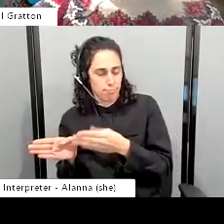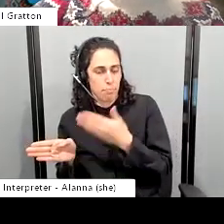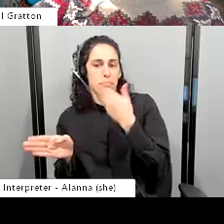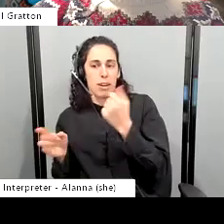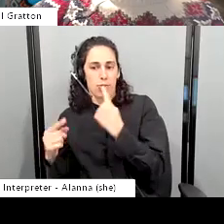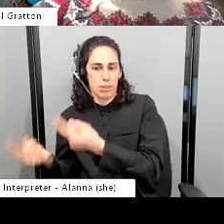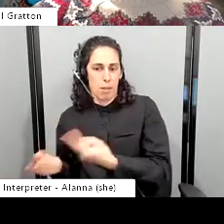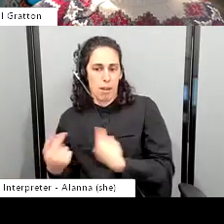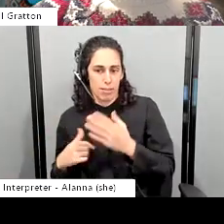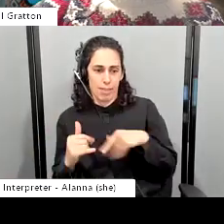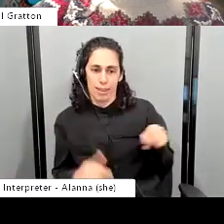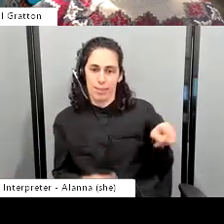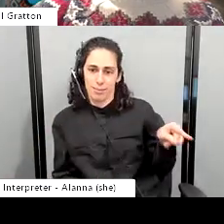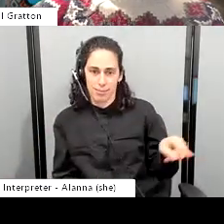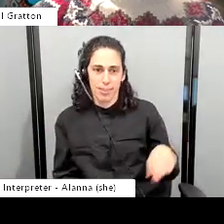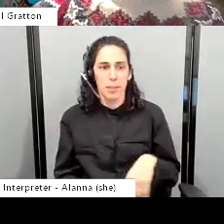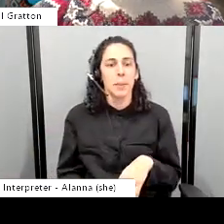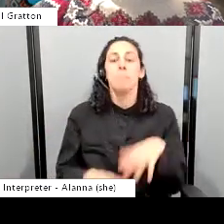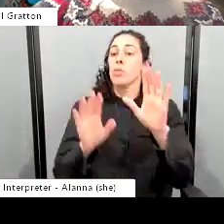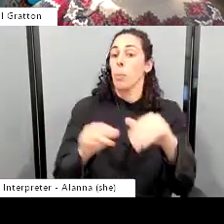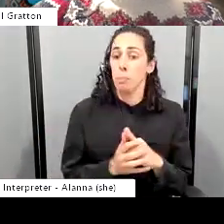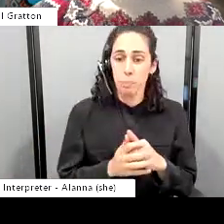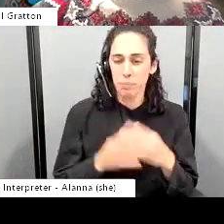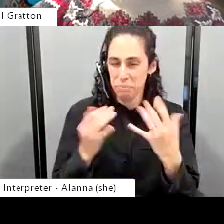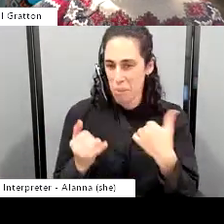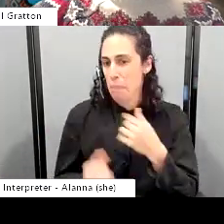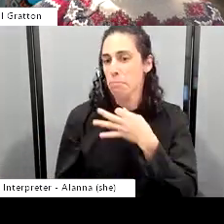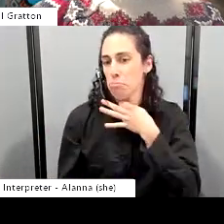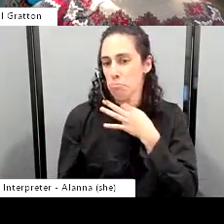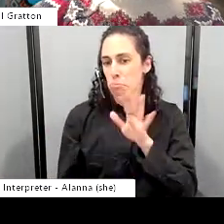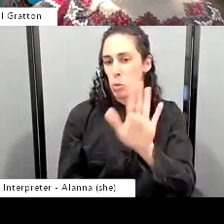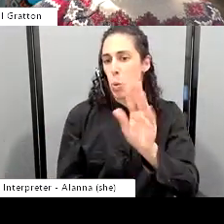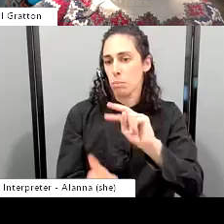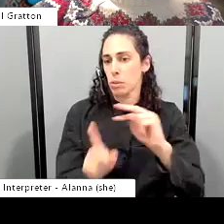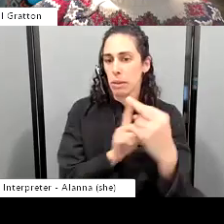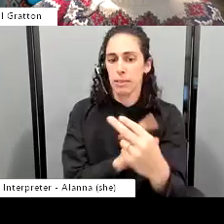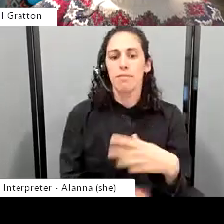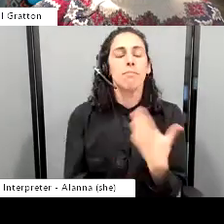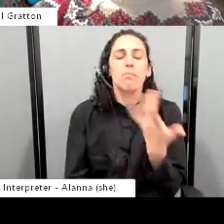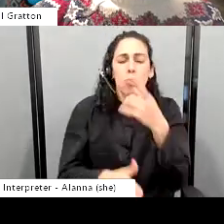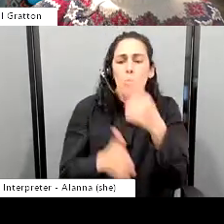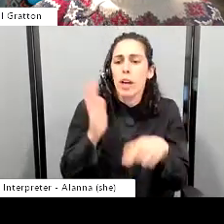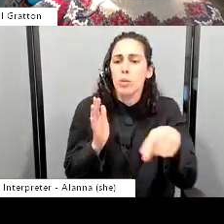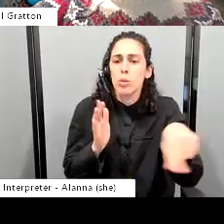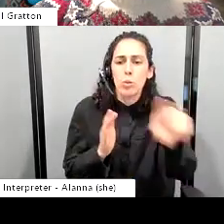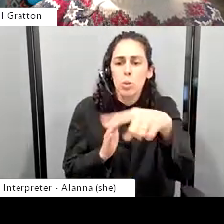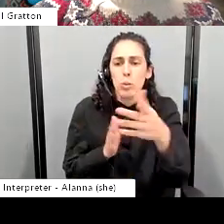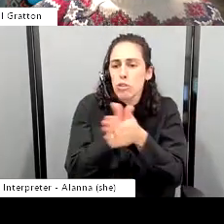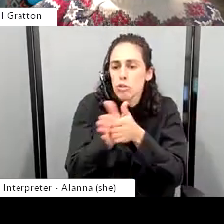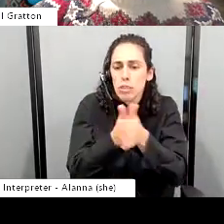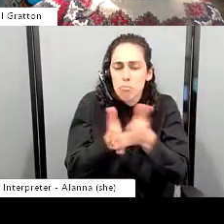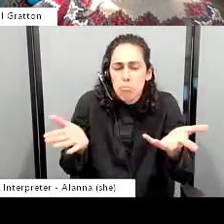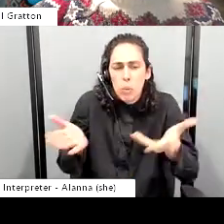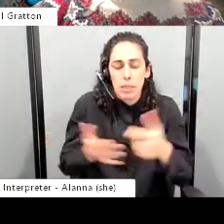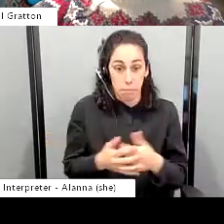could launch it to sort of find out the kinds of things that you're interested in. And maybe we can show you some examples specifically for that. I mentioned how I use it